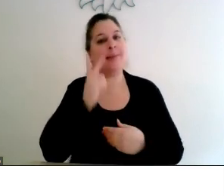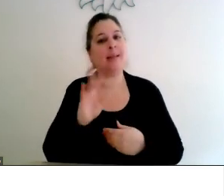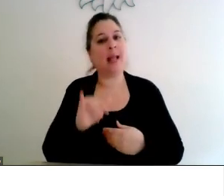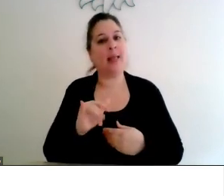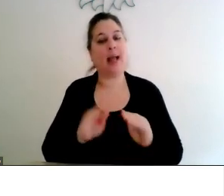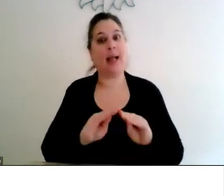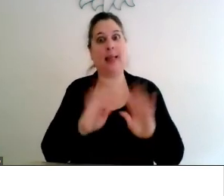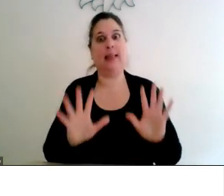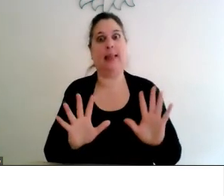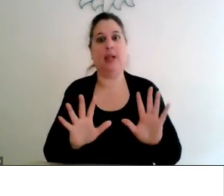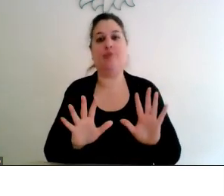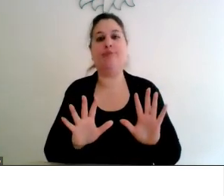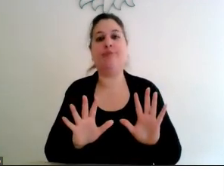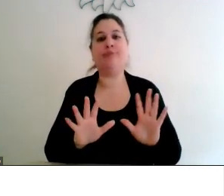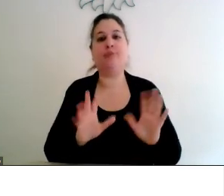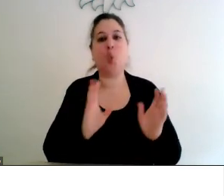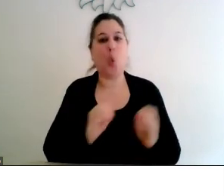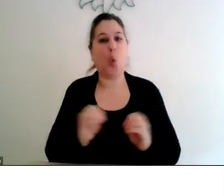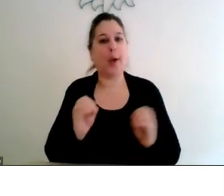Okay.